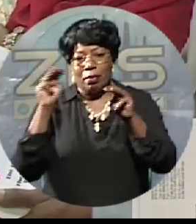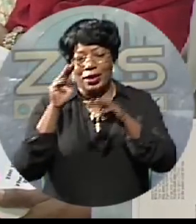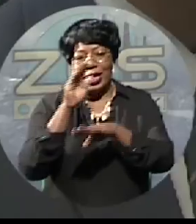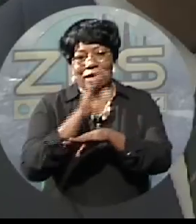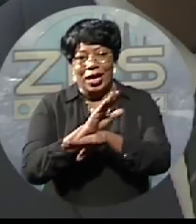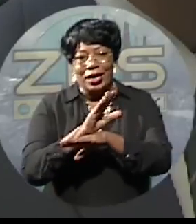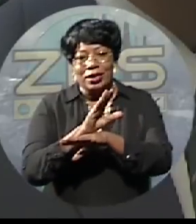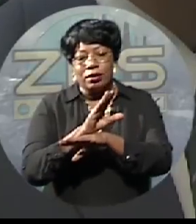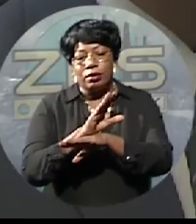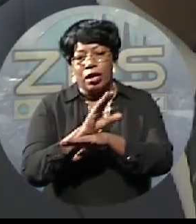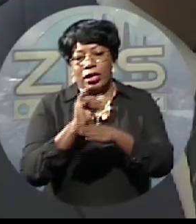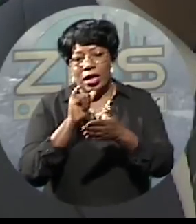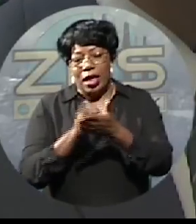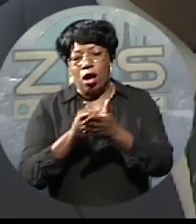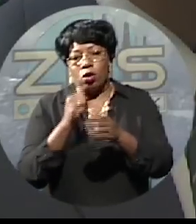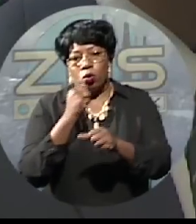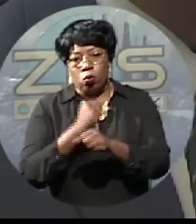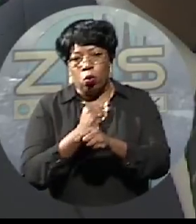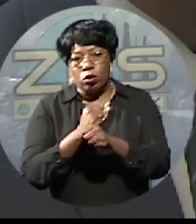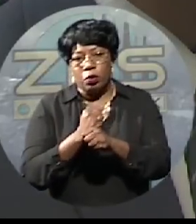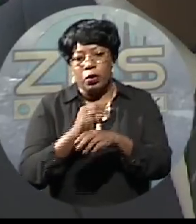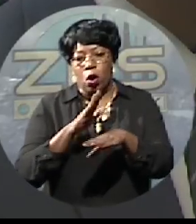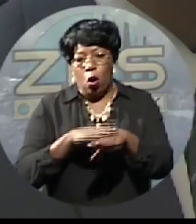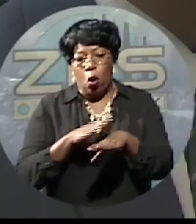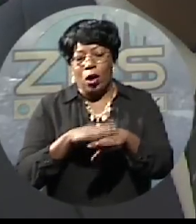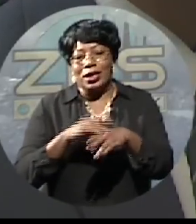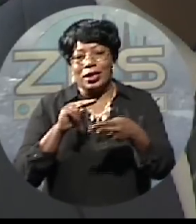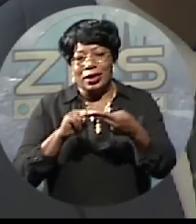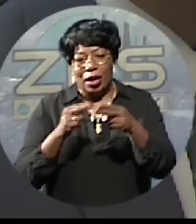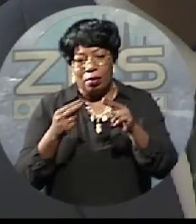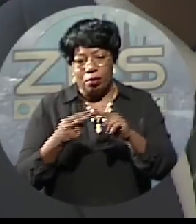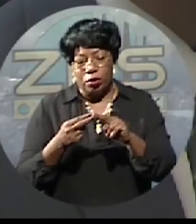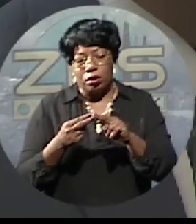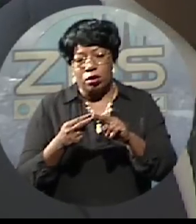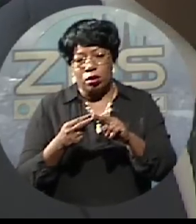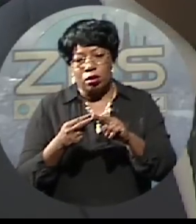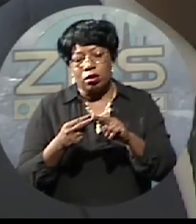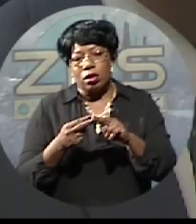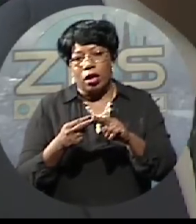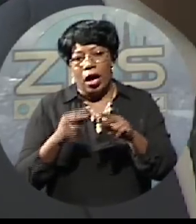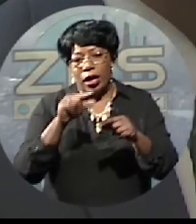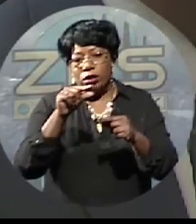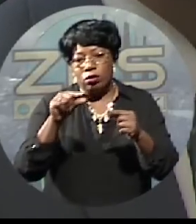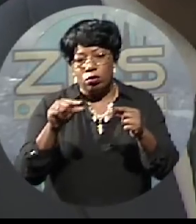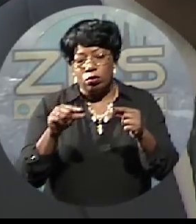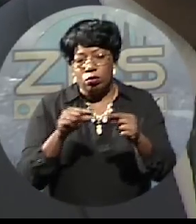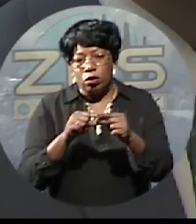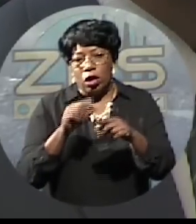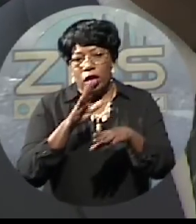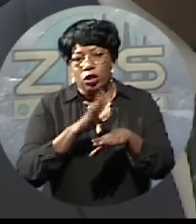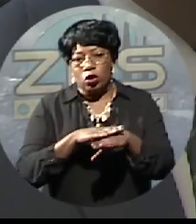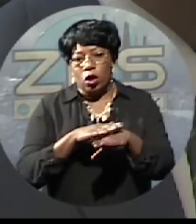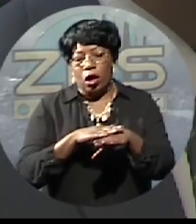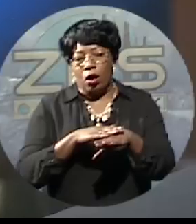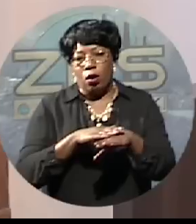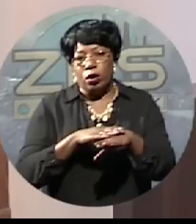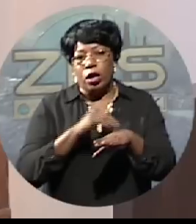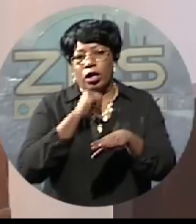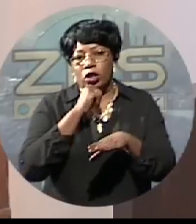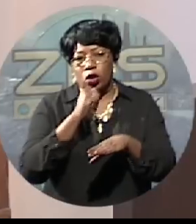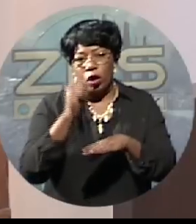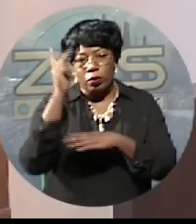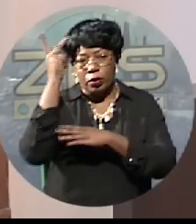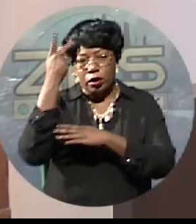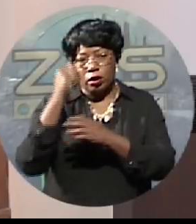says commission work should be based on numbers, demographics, geography, and not political whim. We need